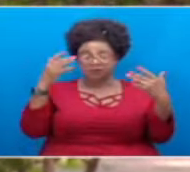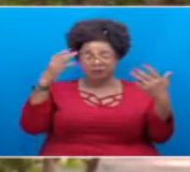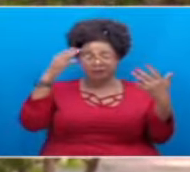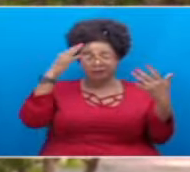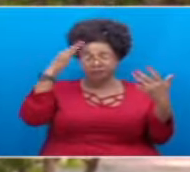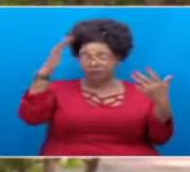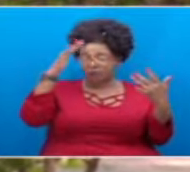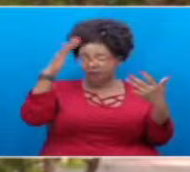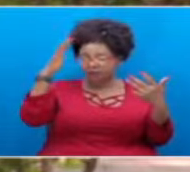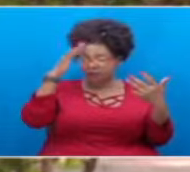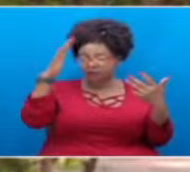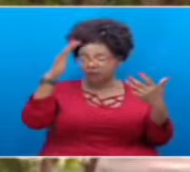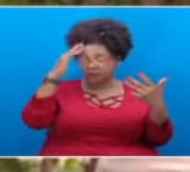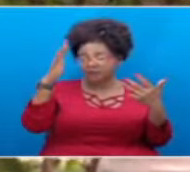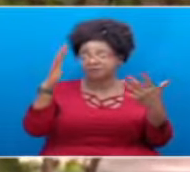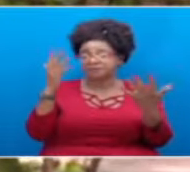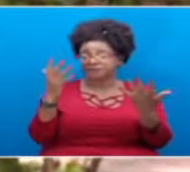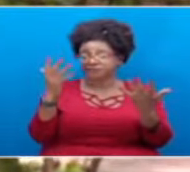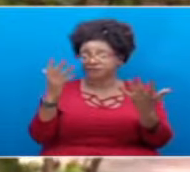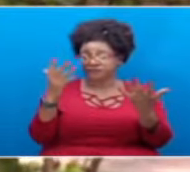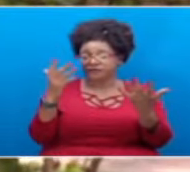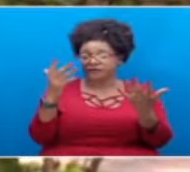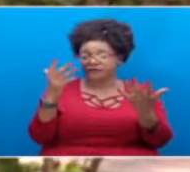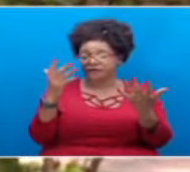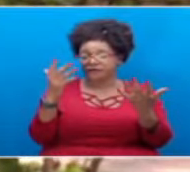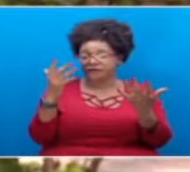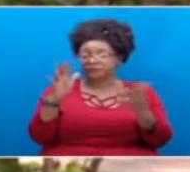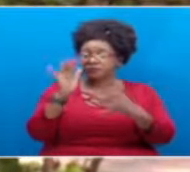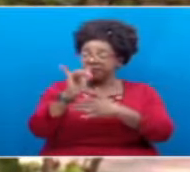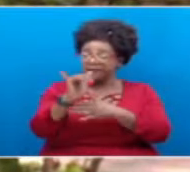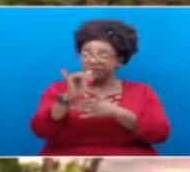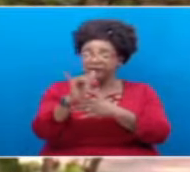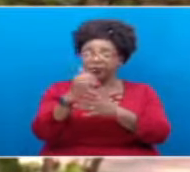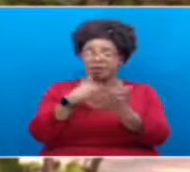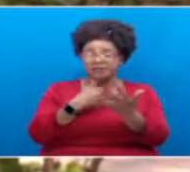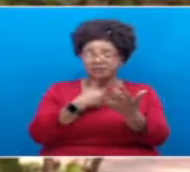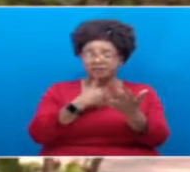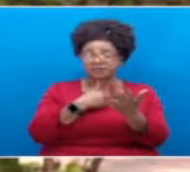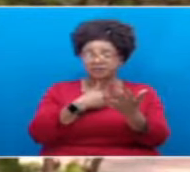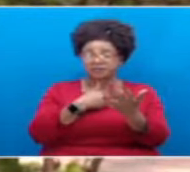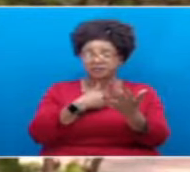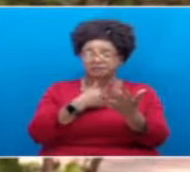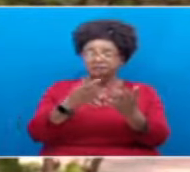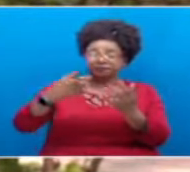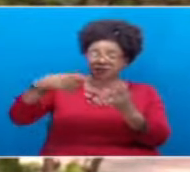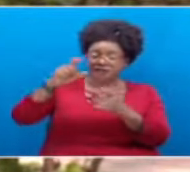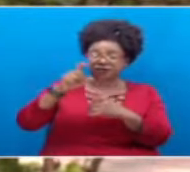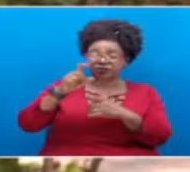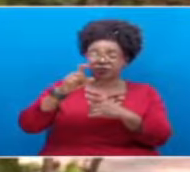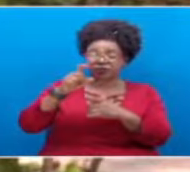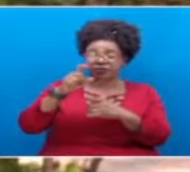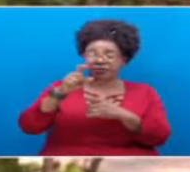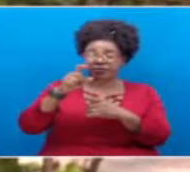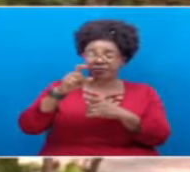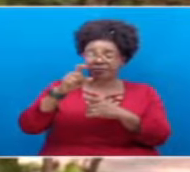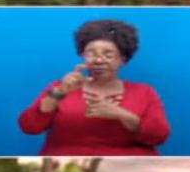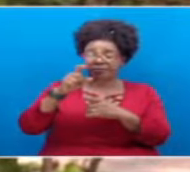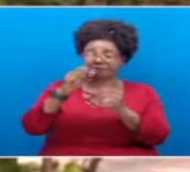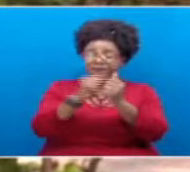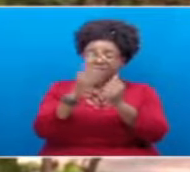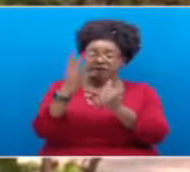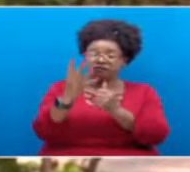commodities that prevent and treat malaria. And there were an additional 14